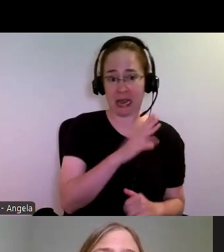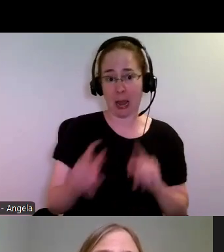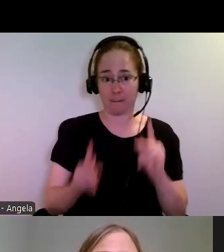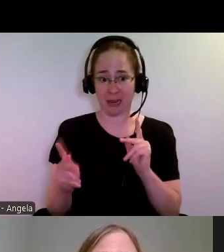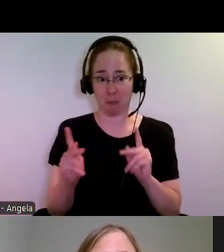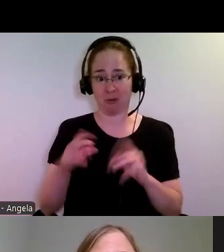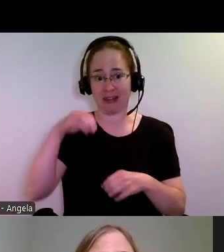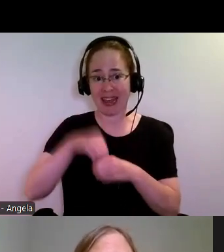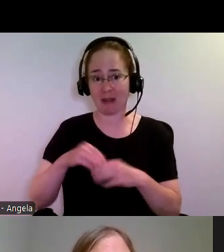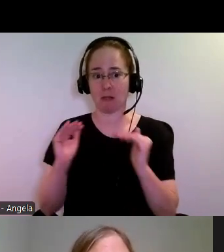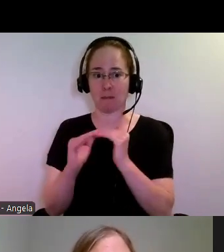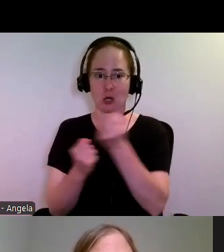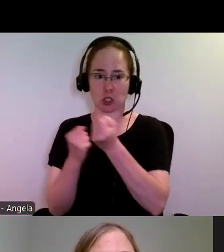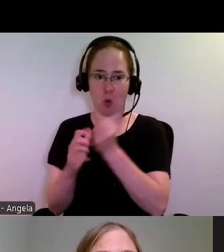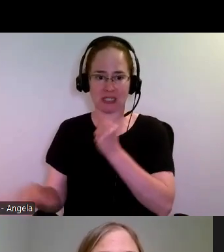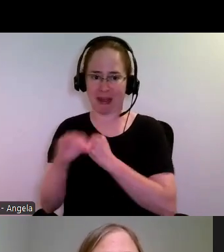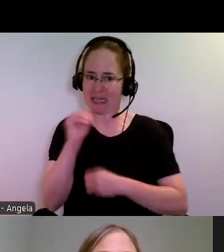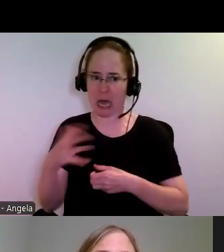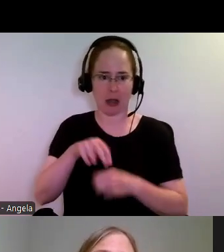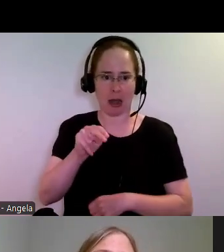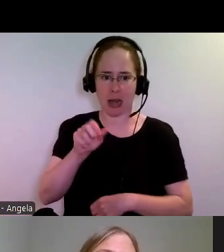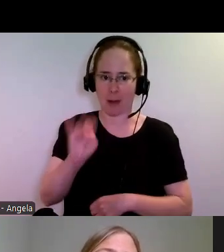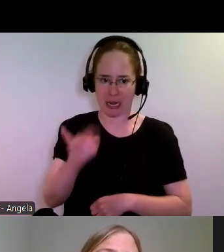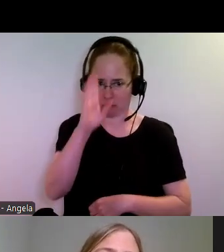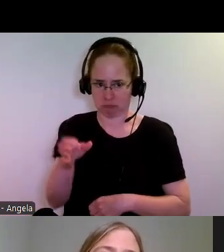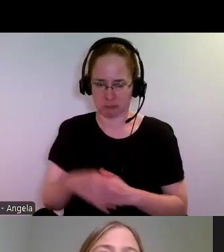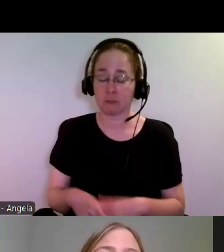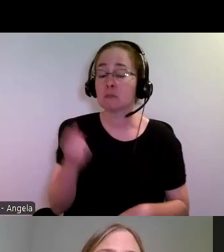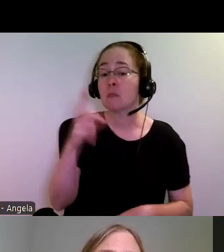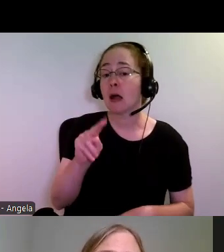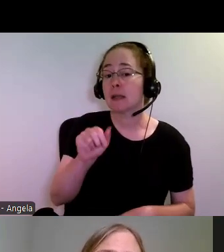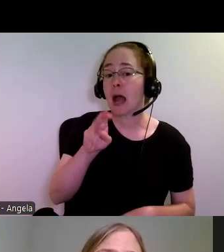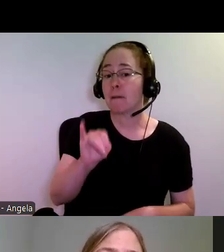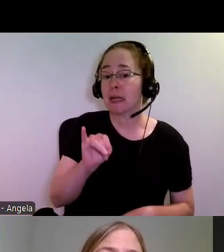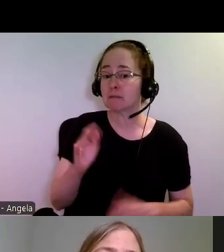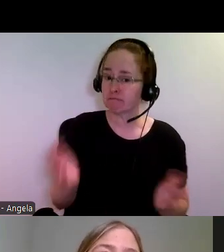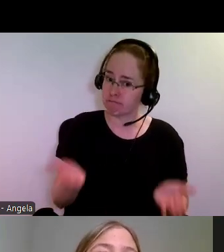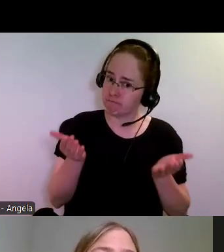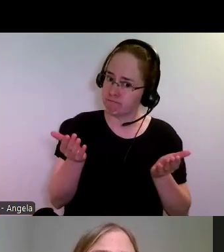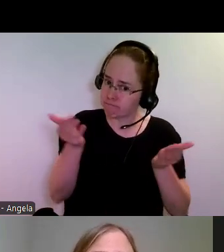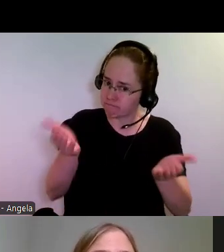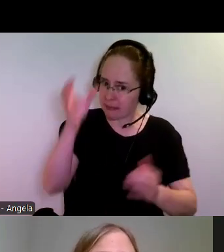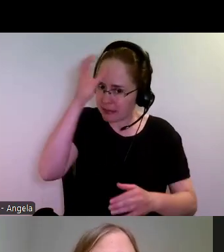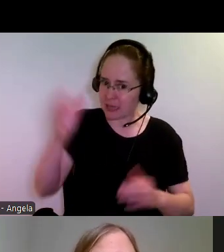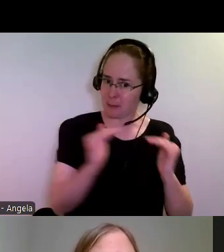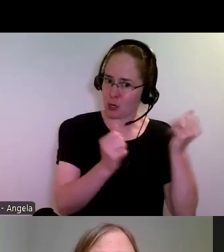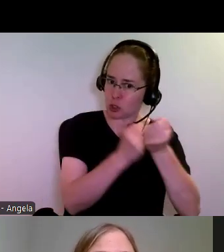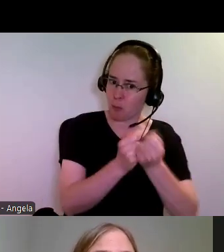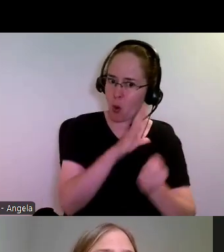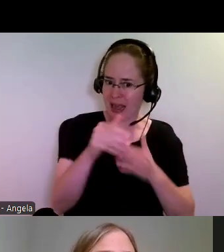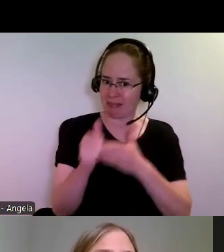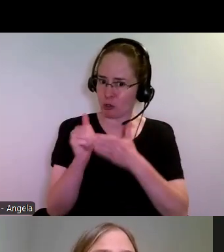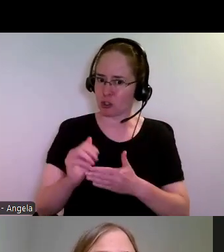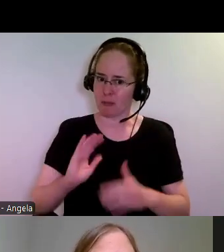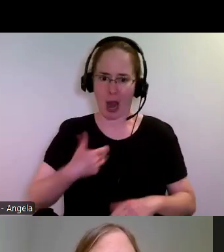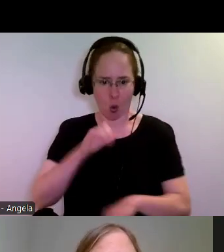in the peer support space but are not part of NAMI. NAMI has raised the voice of peer support and peer leadership as part of our work. We